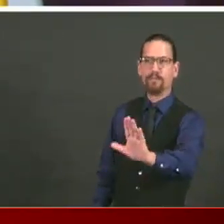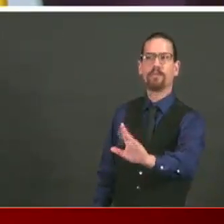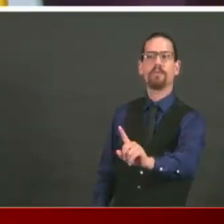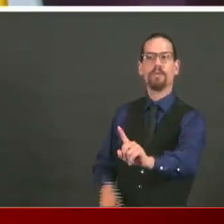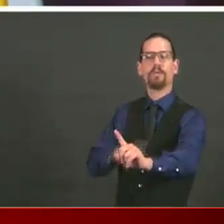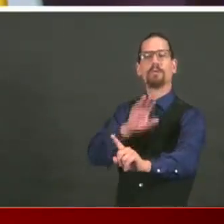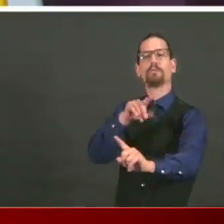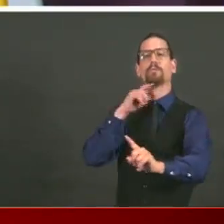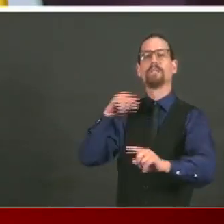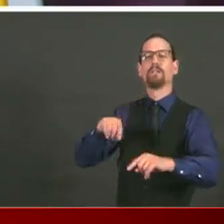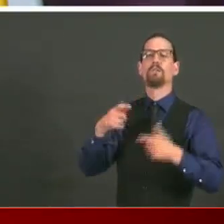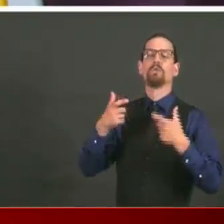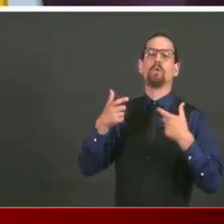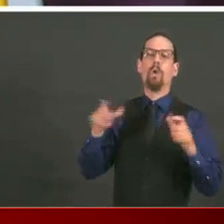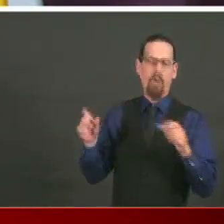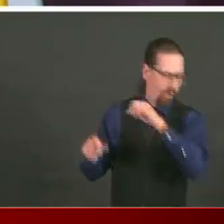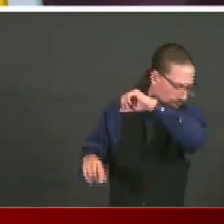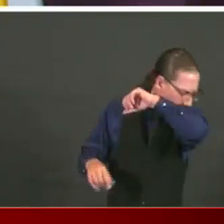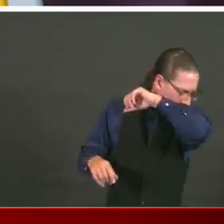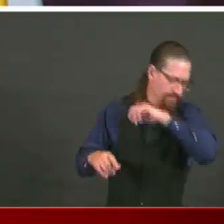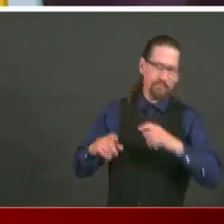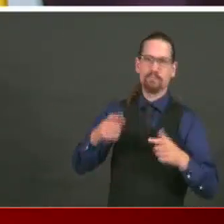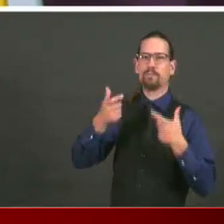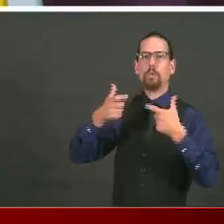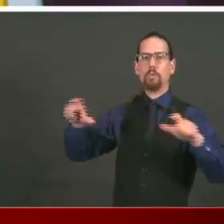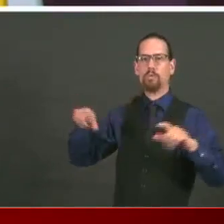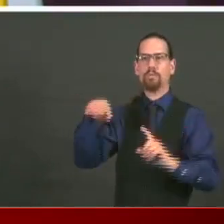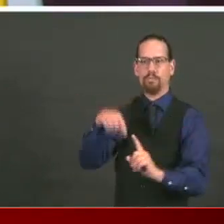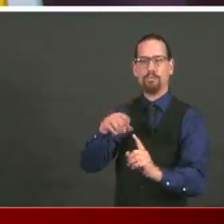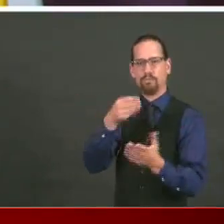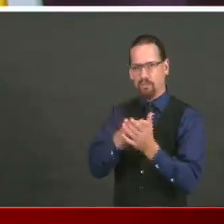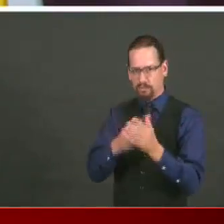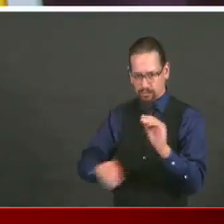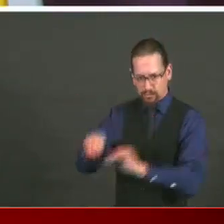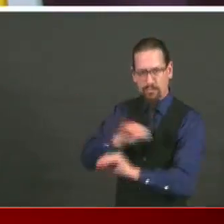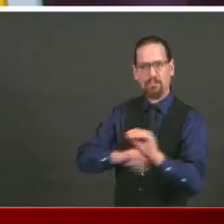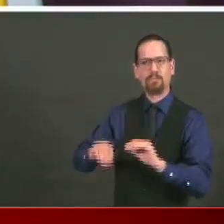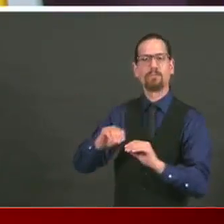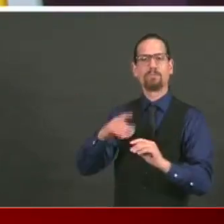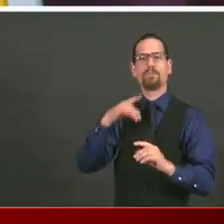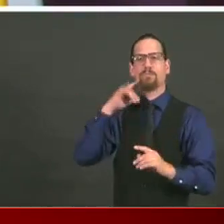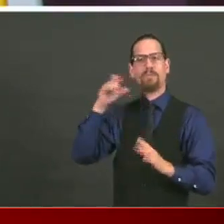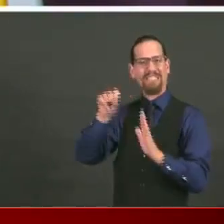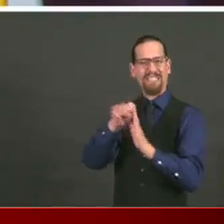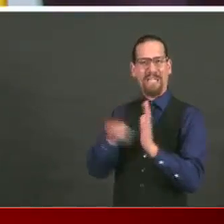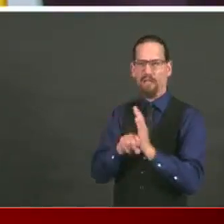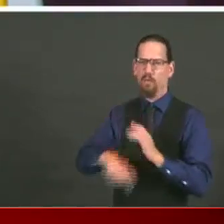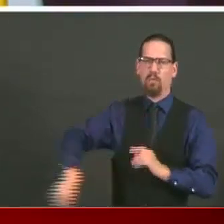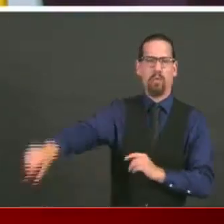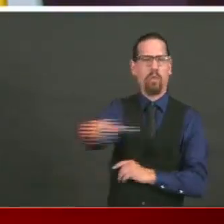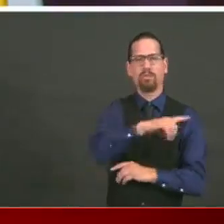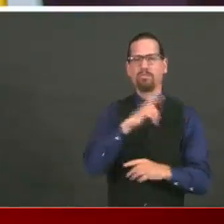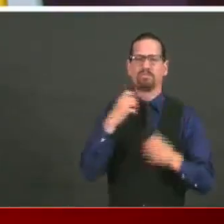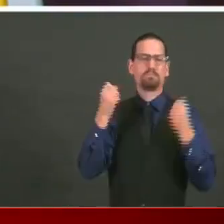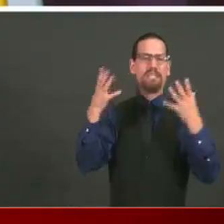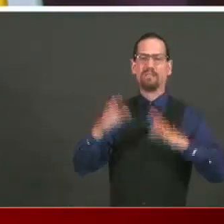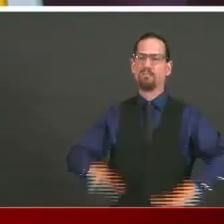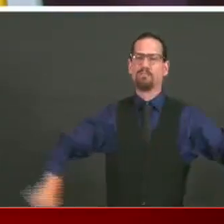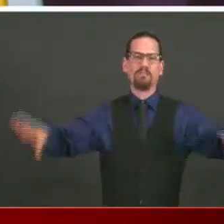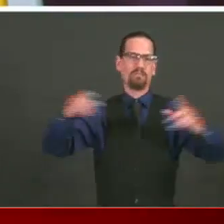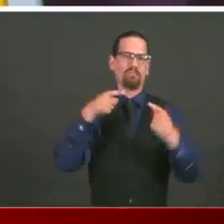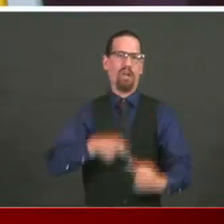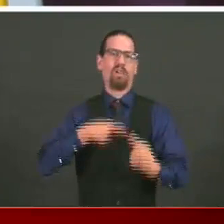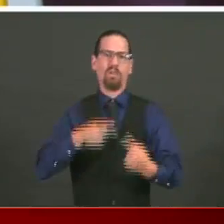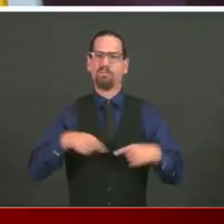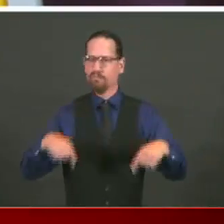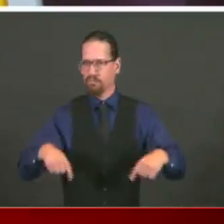out as fast as possible. We've talked to a handful of other states who've done it. They are all struggling to get it out efficiently, effectively. You say it'll go out the